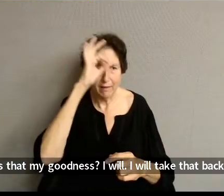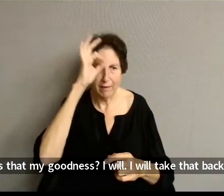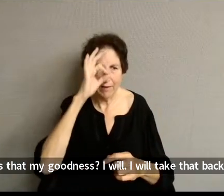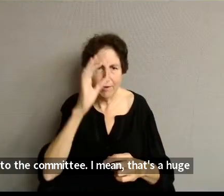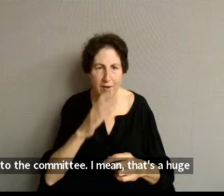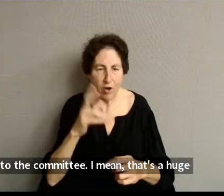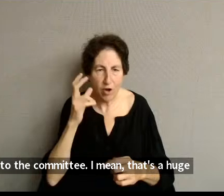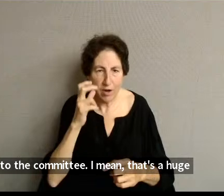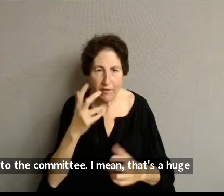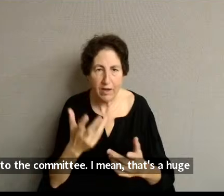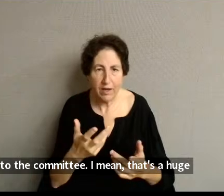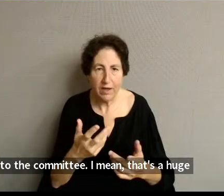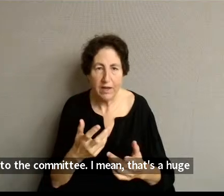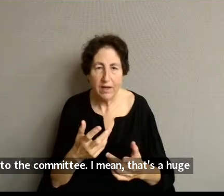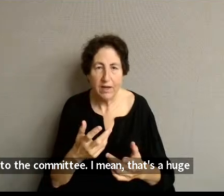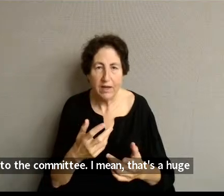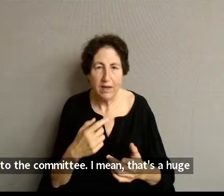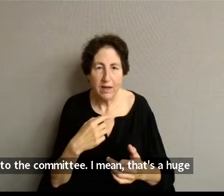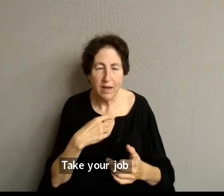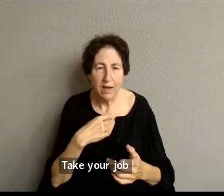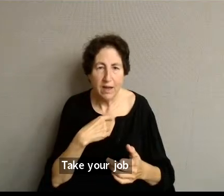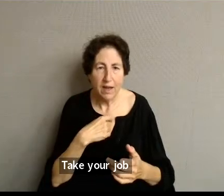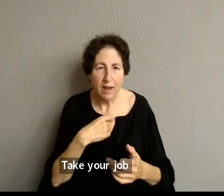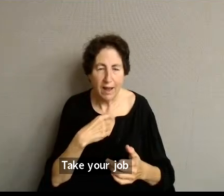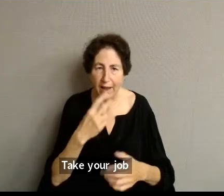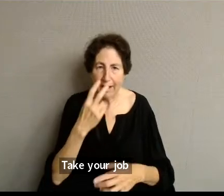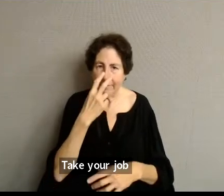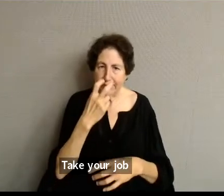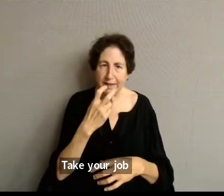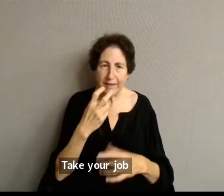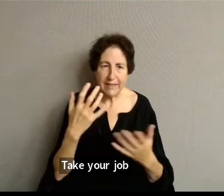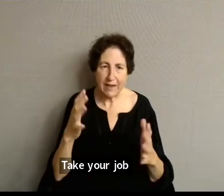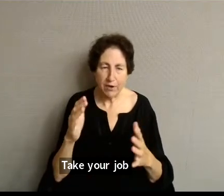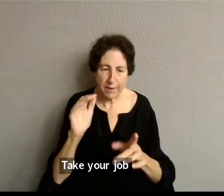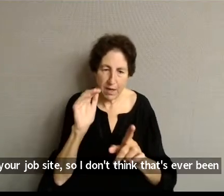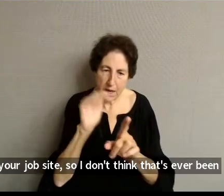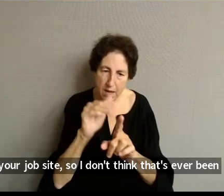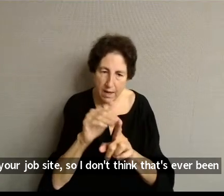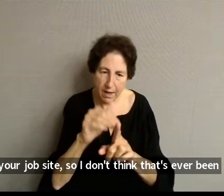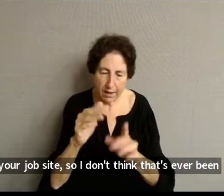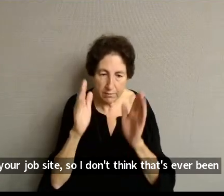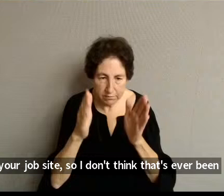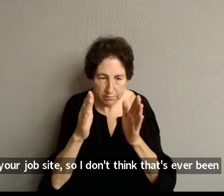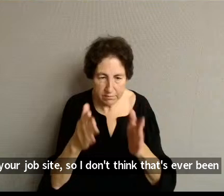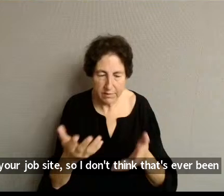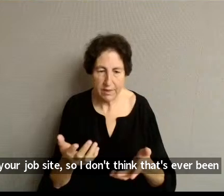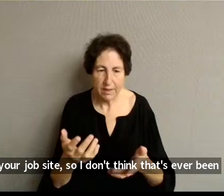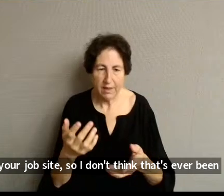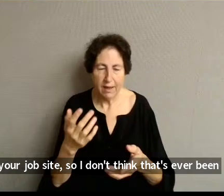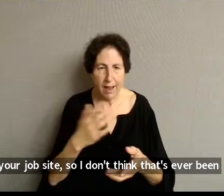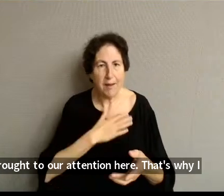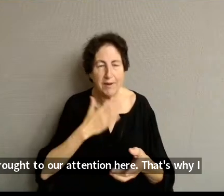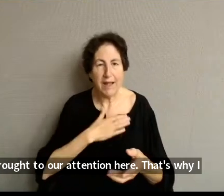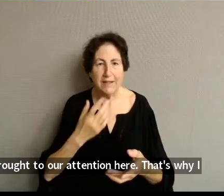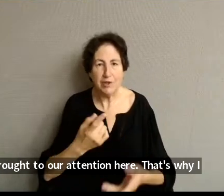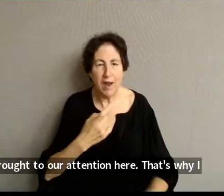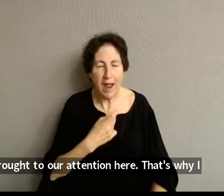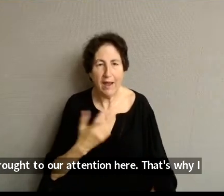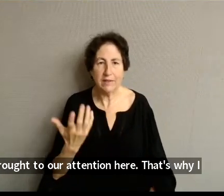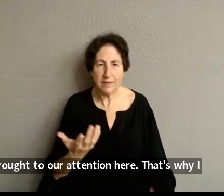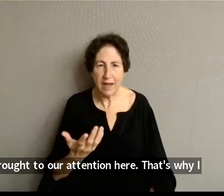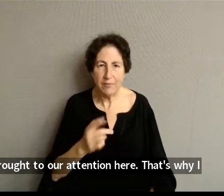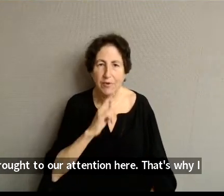oversight. So I don't think that's ever been brought to our attention here. That's why I I'm asked. glad you asked. I'm sorry, yeah. Go Yeah.